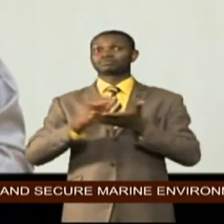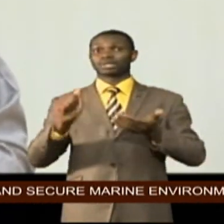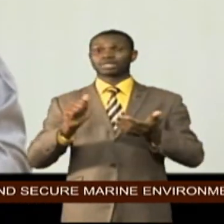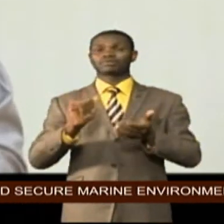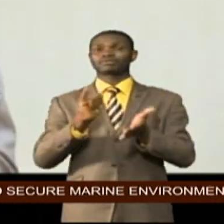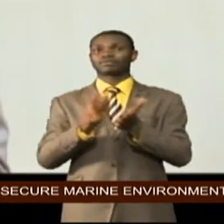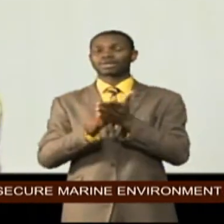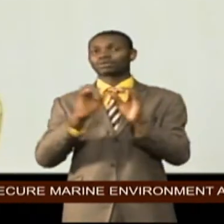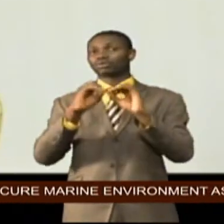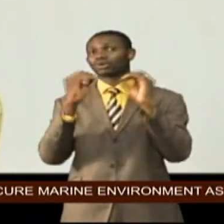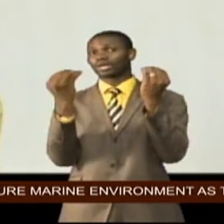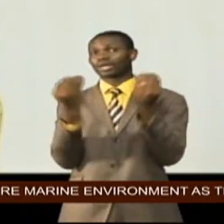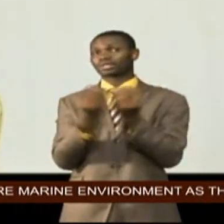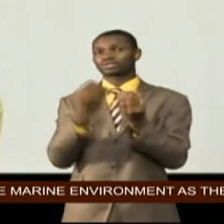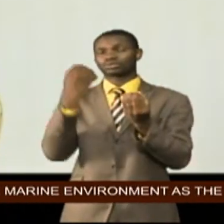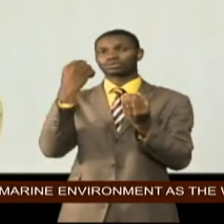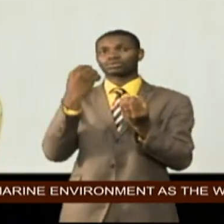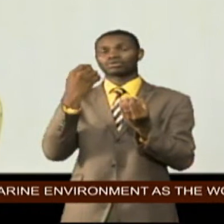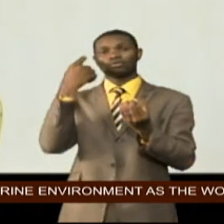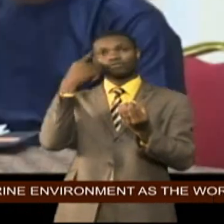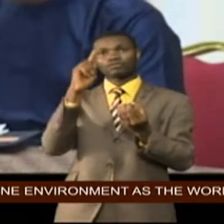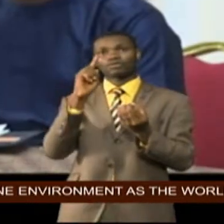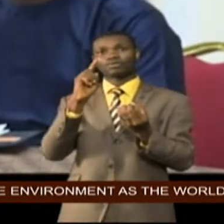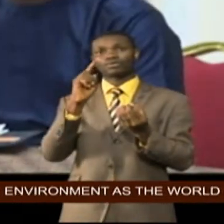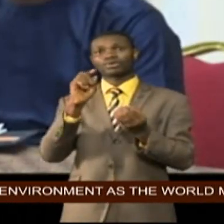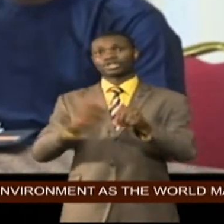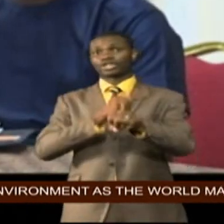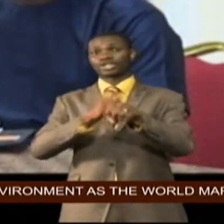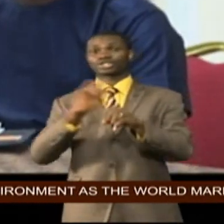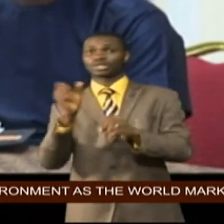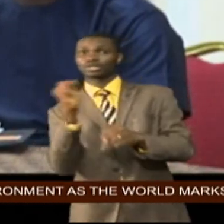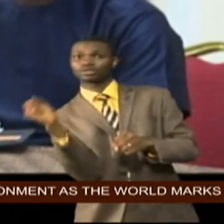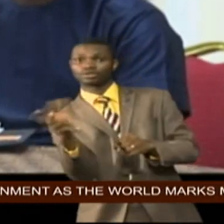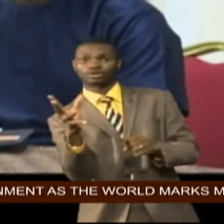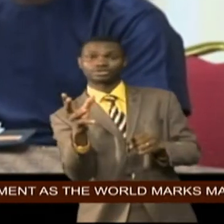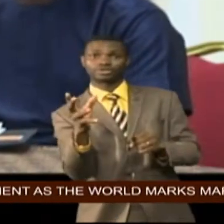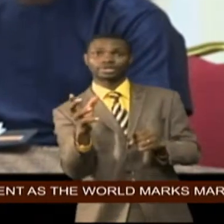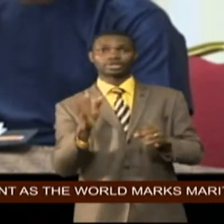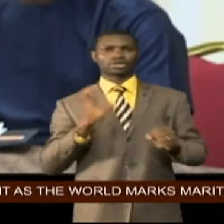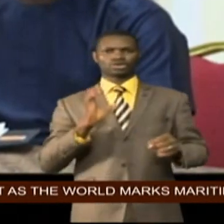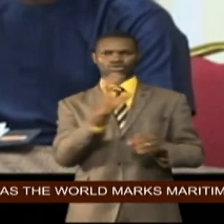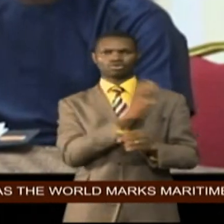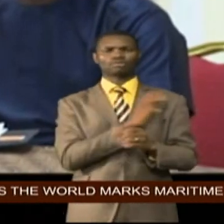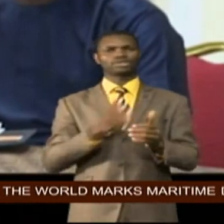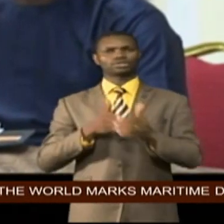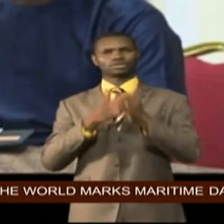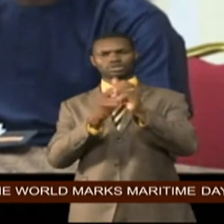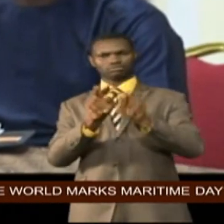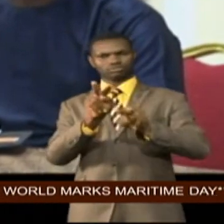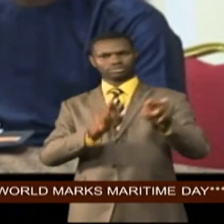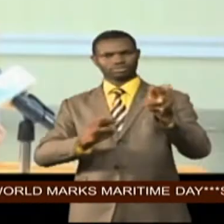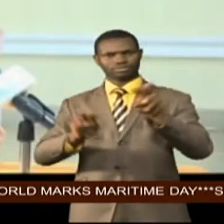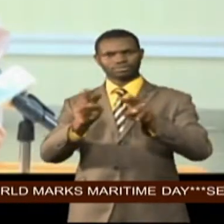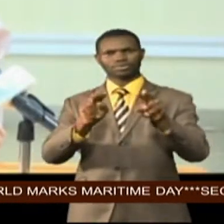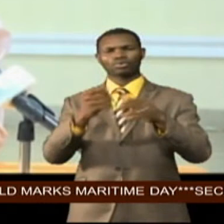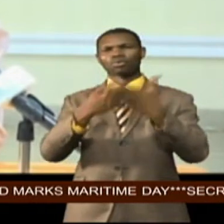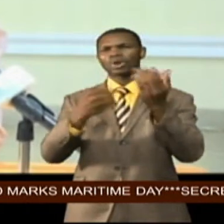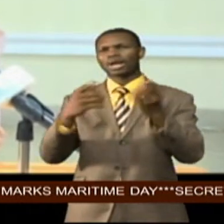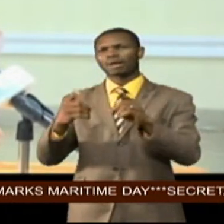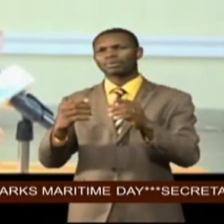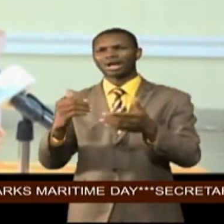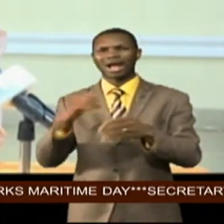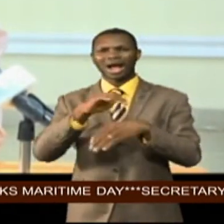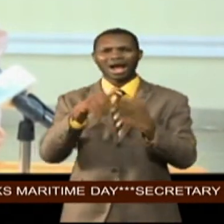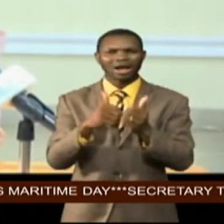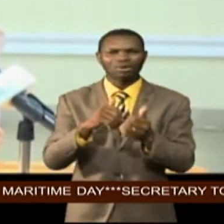Regulatory Commission, saddled with the responsibility to ensure accurate monitoring and assessment of proceeds accruing to